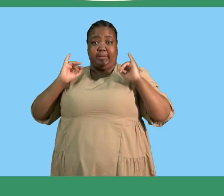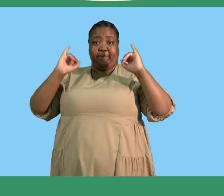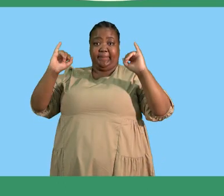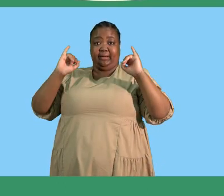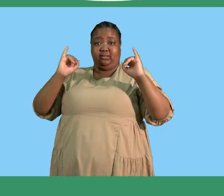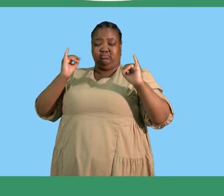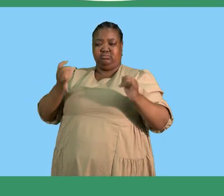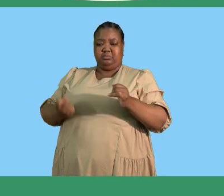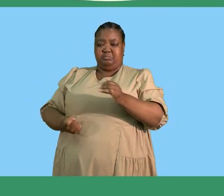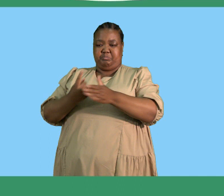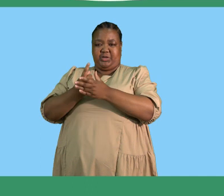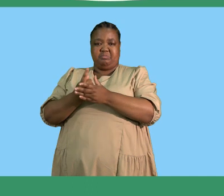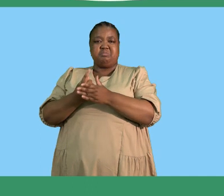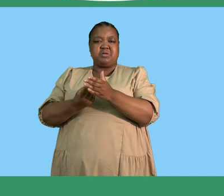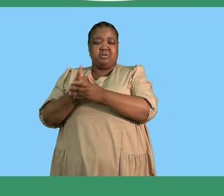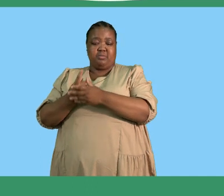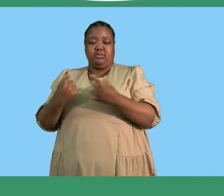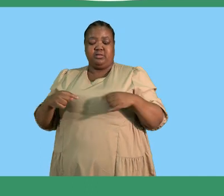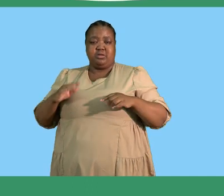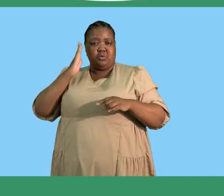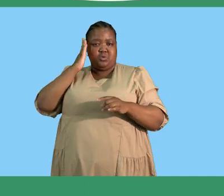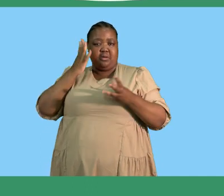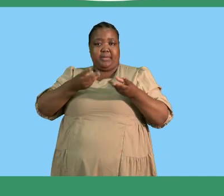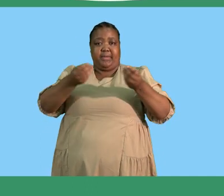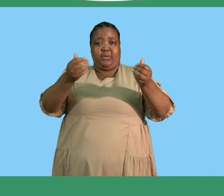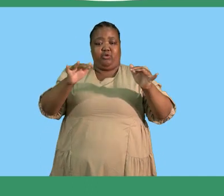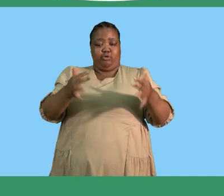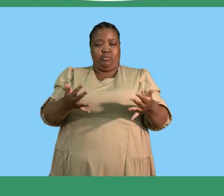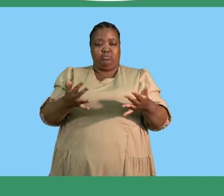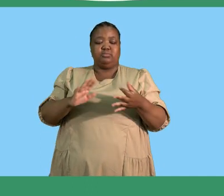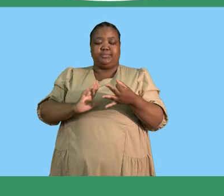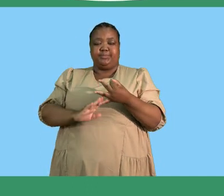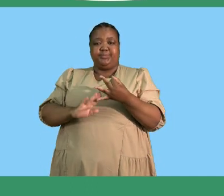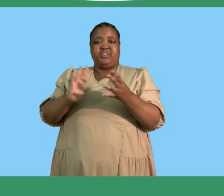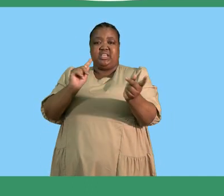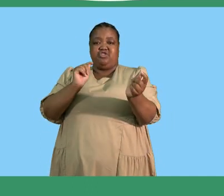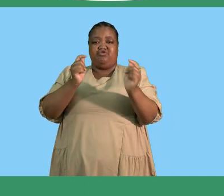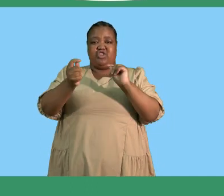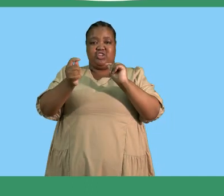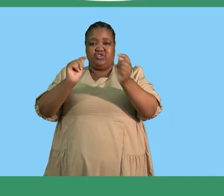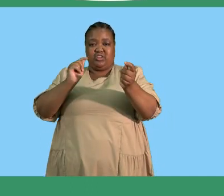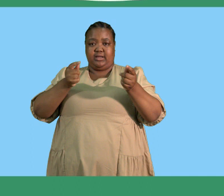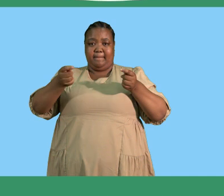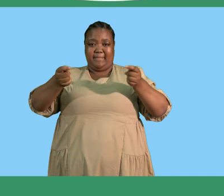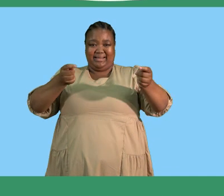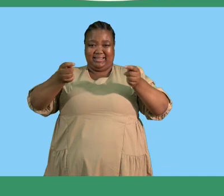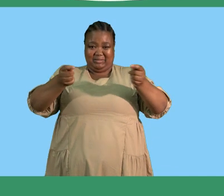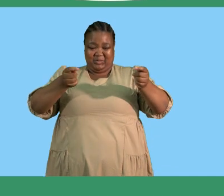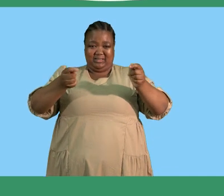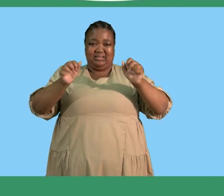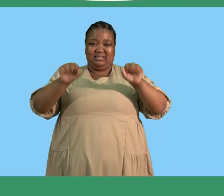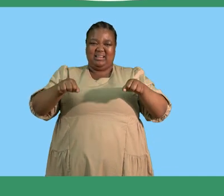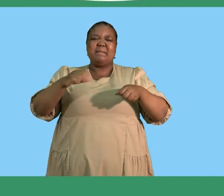occurs. We must also know, when it comes to change, the management or the change management